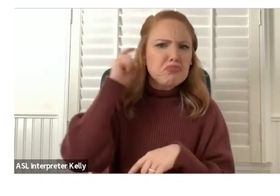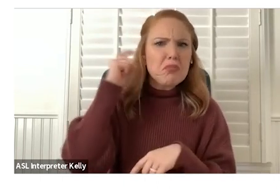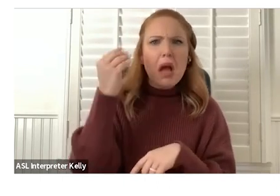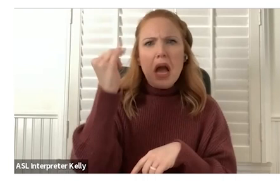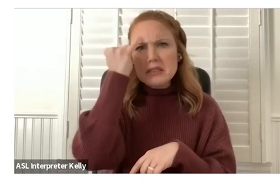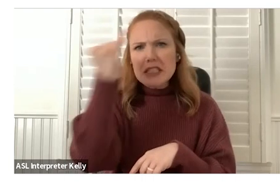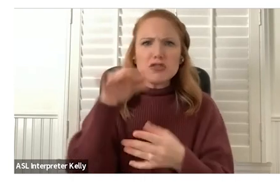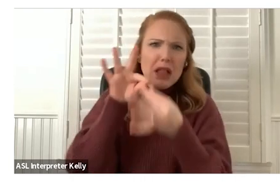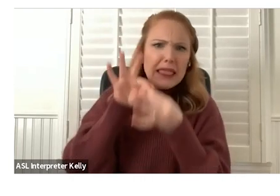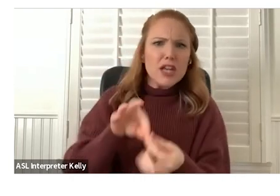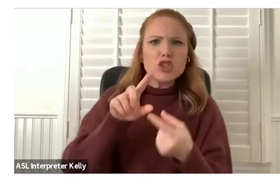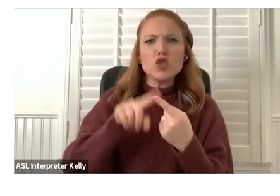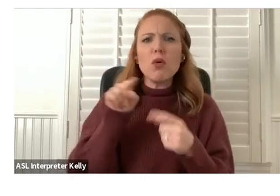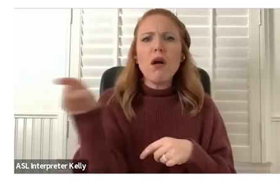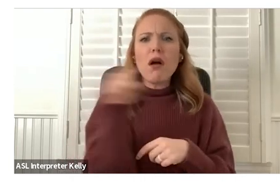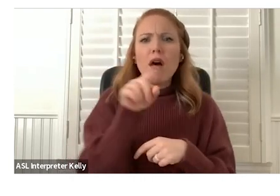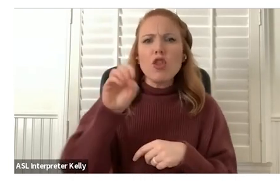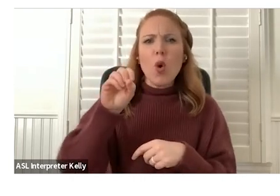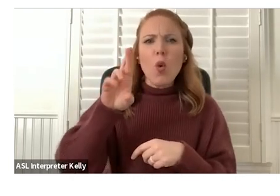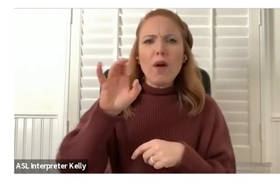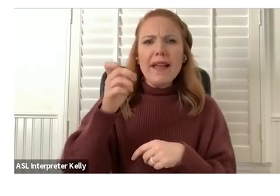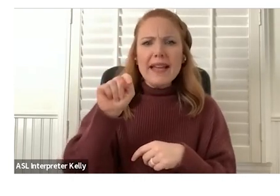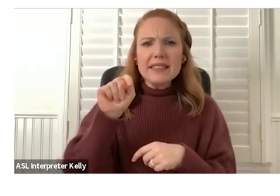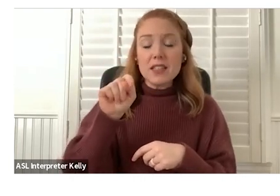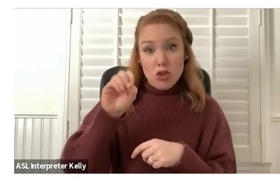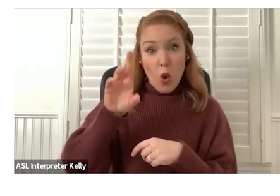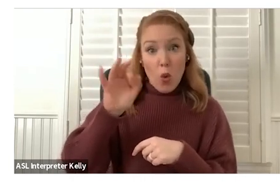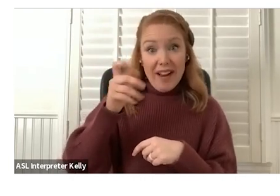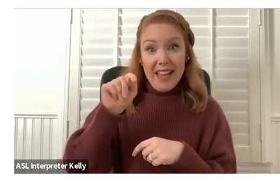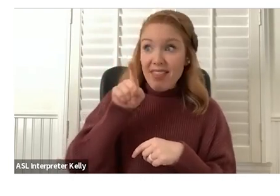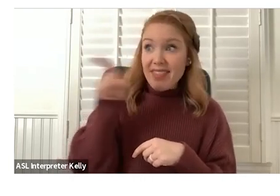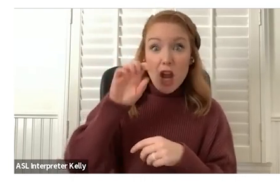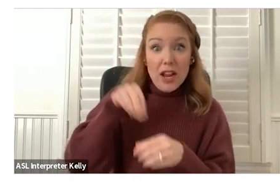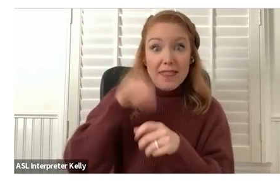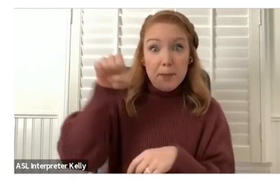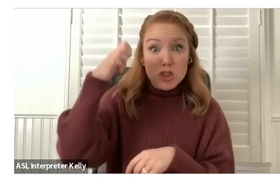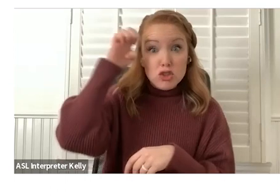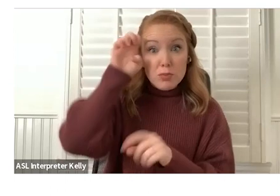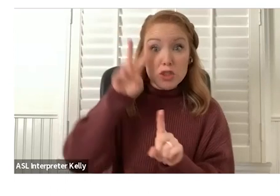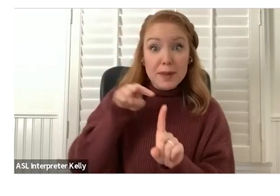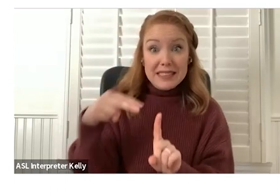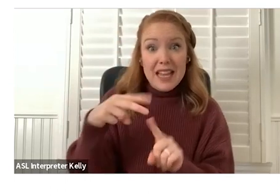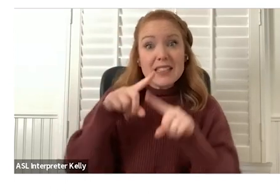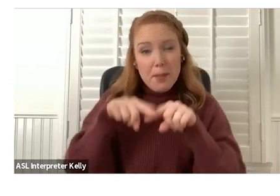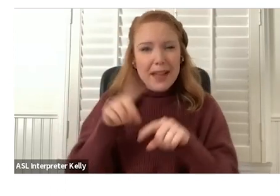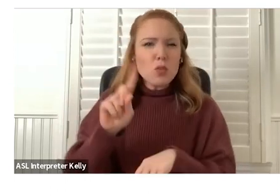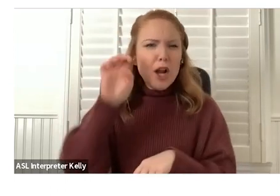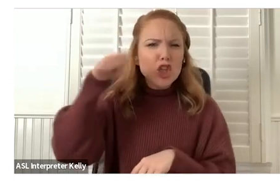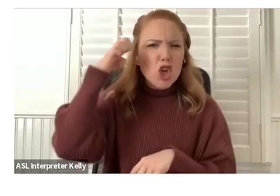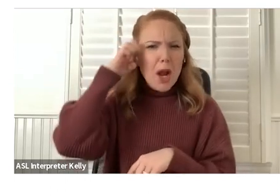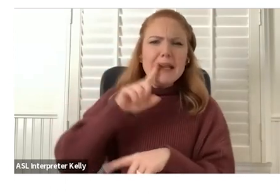centuries Spain, Italy, and Greece, because they were browner Europeans, the Levant and North